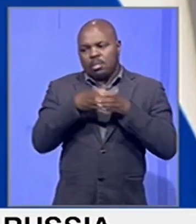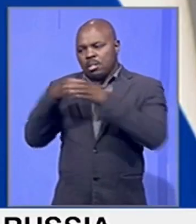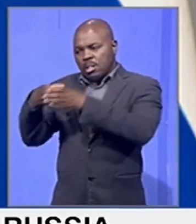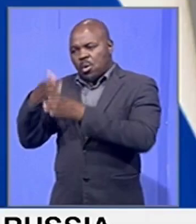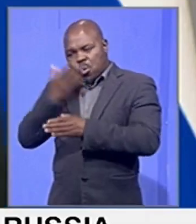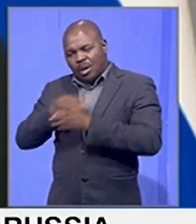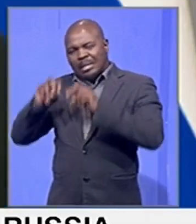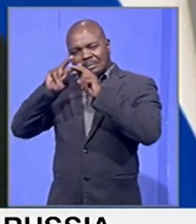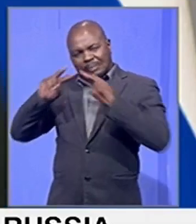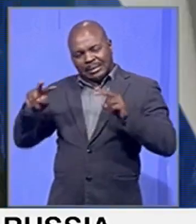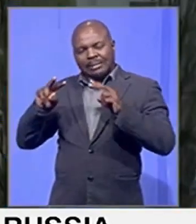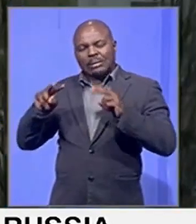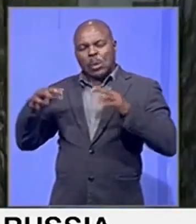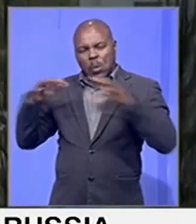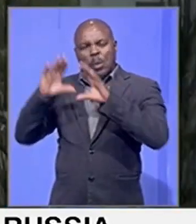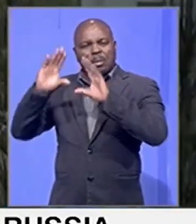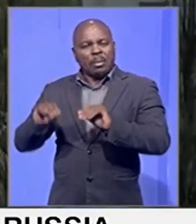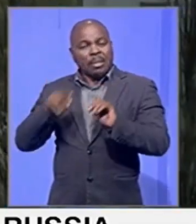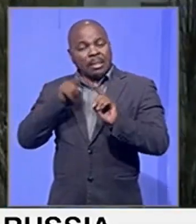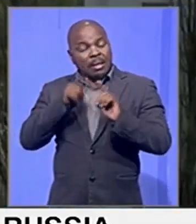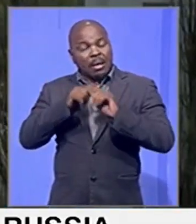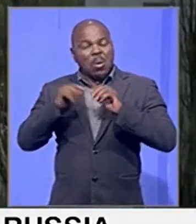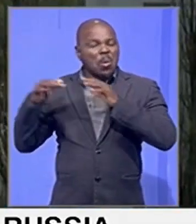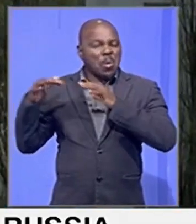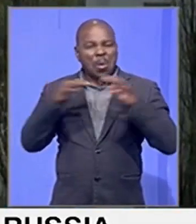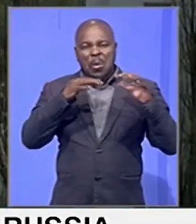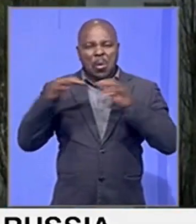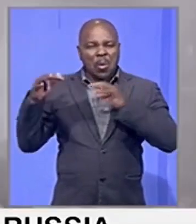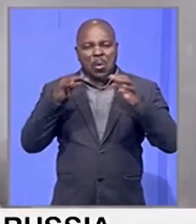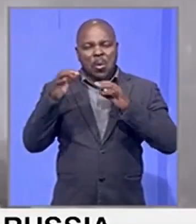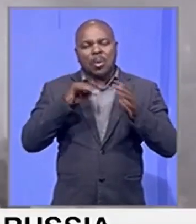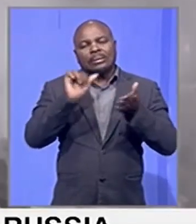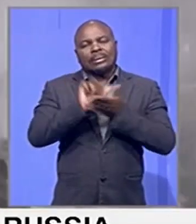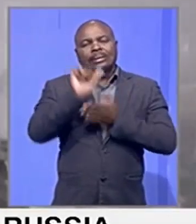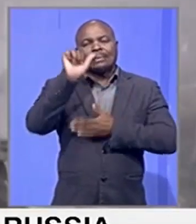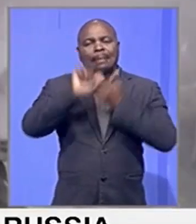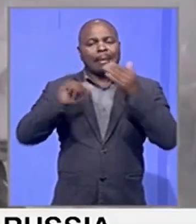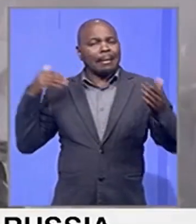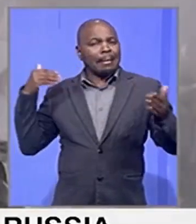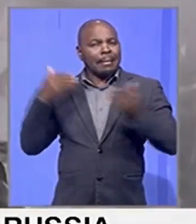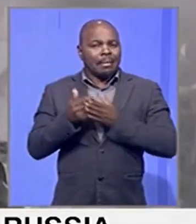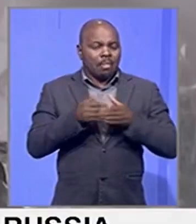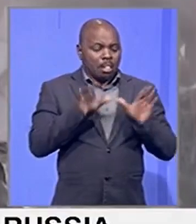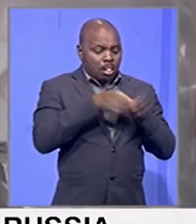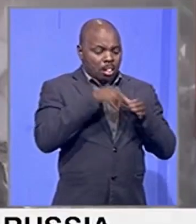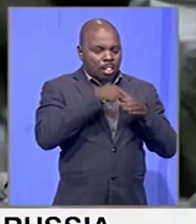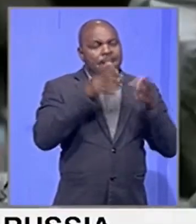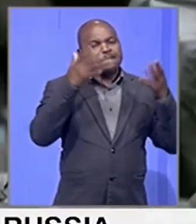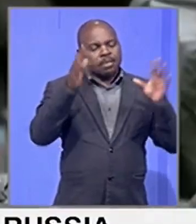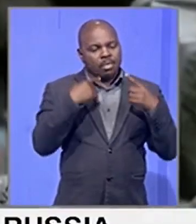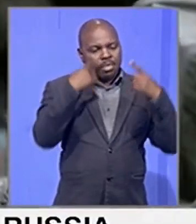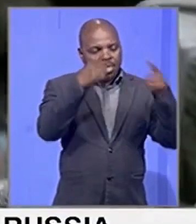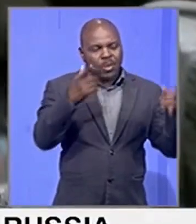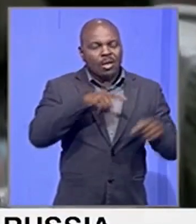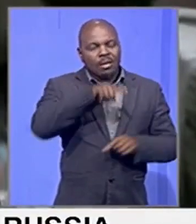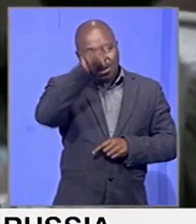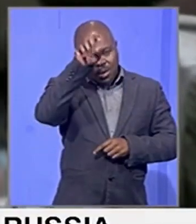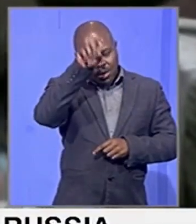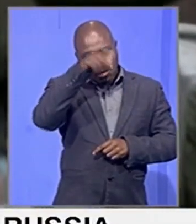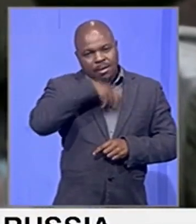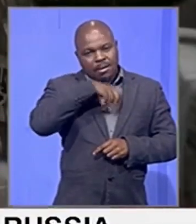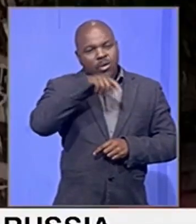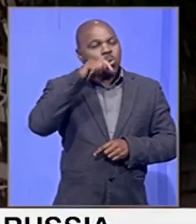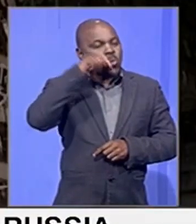kgotlang e setseng e feta dikgwedi di le 16. Kemedi e setse nnile le ditherisano le moeteledipele